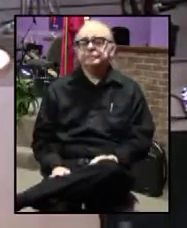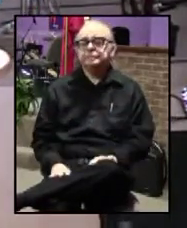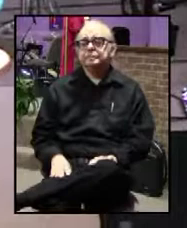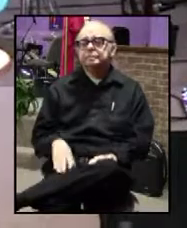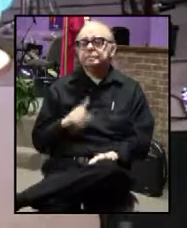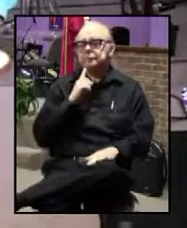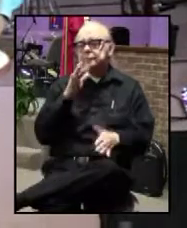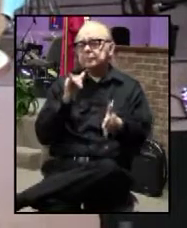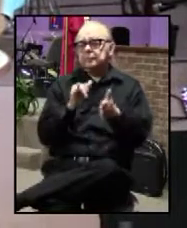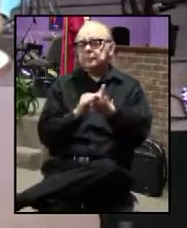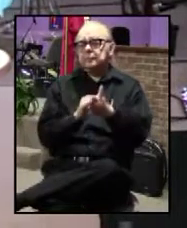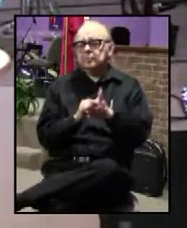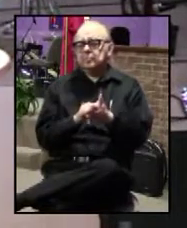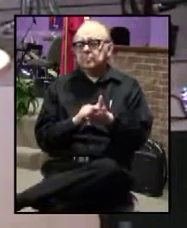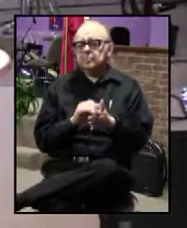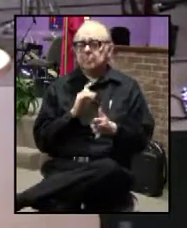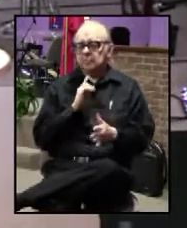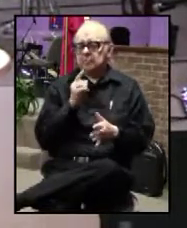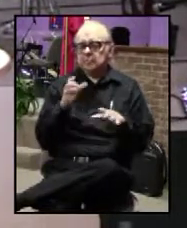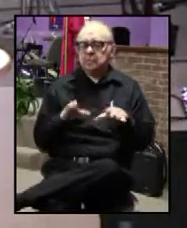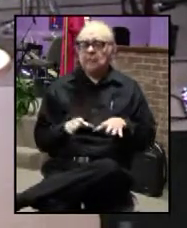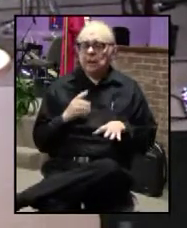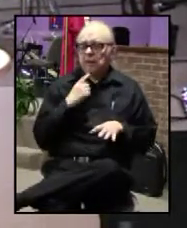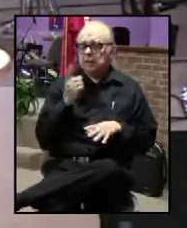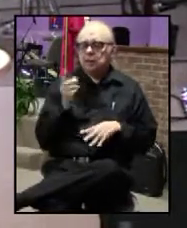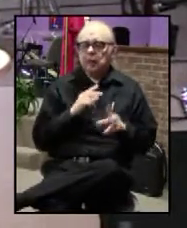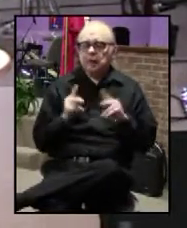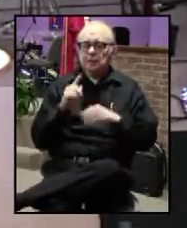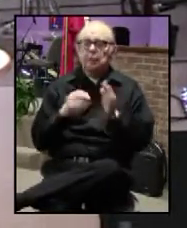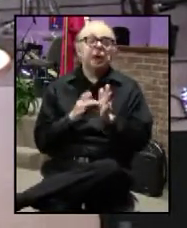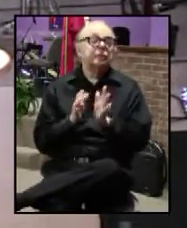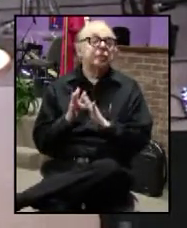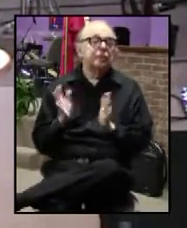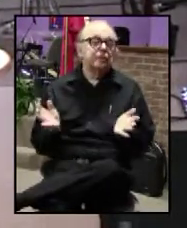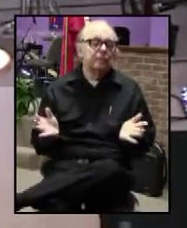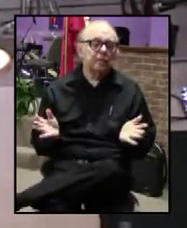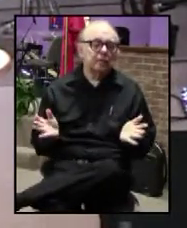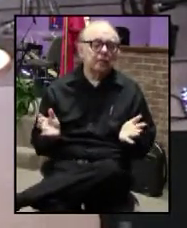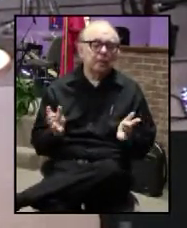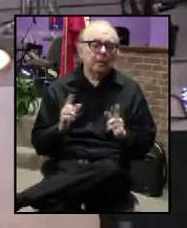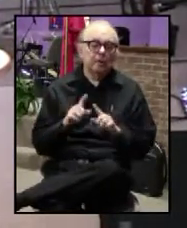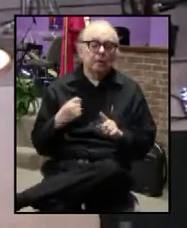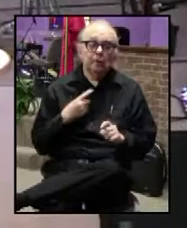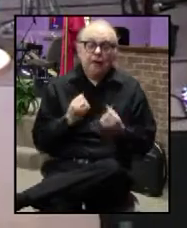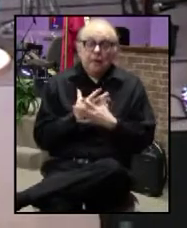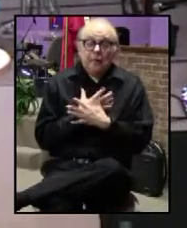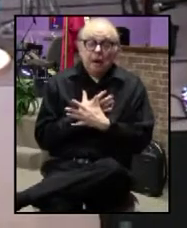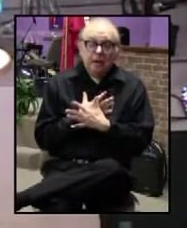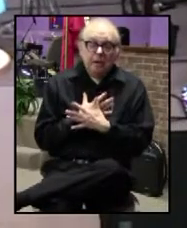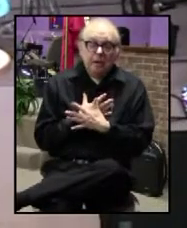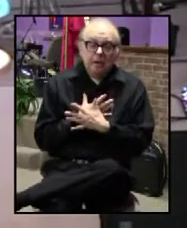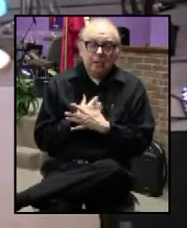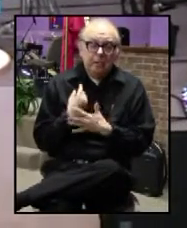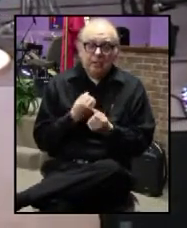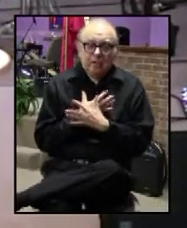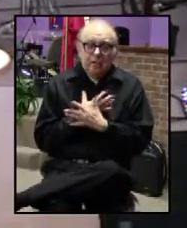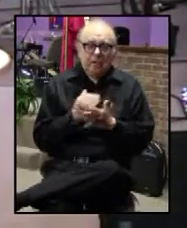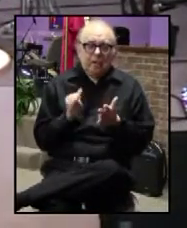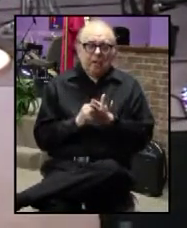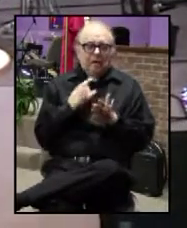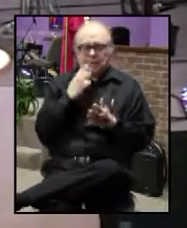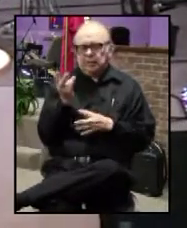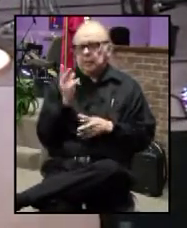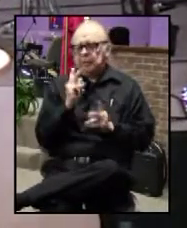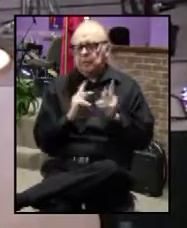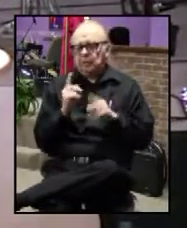is that we really do want to tell people about Jesus, but we're afraid. We're afraid that if I tell